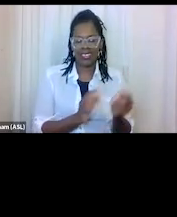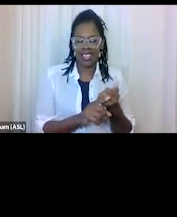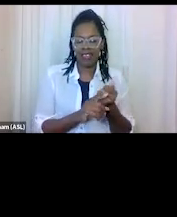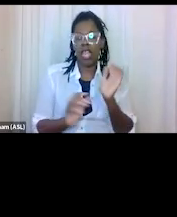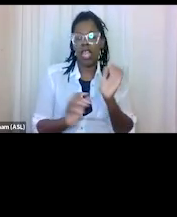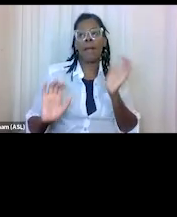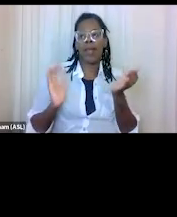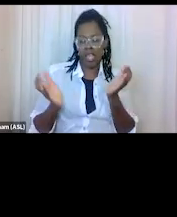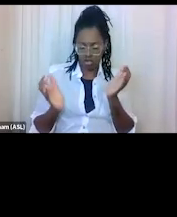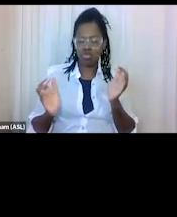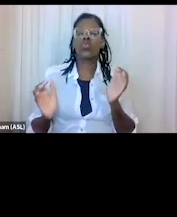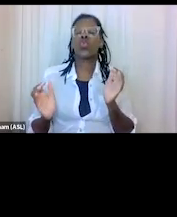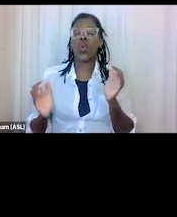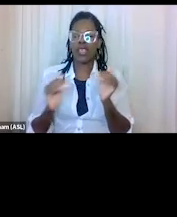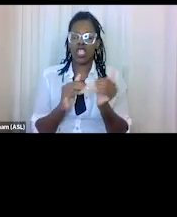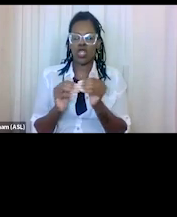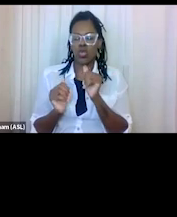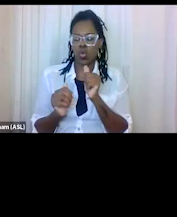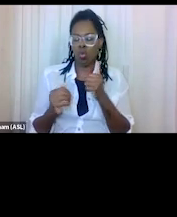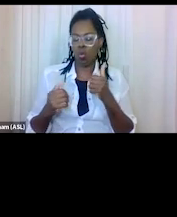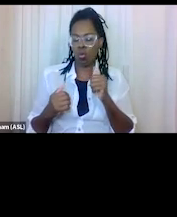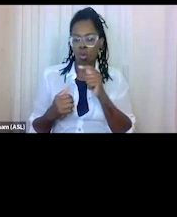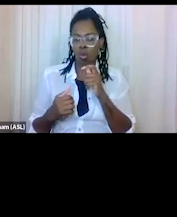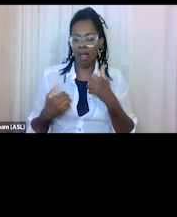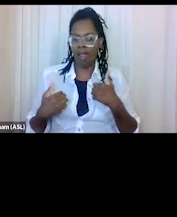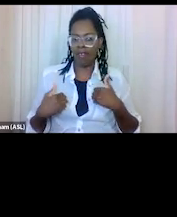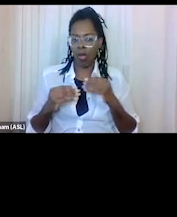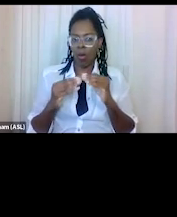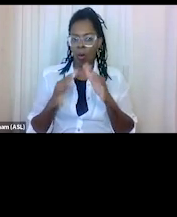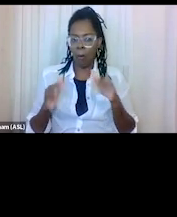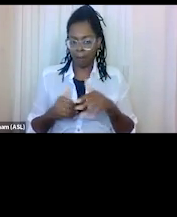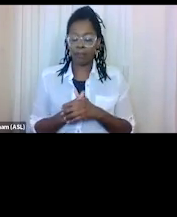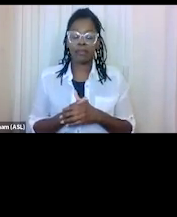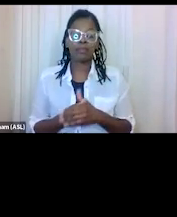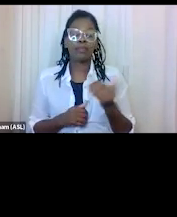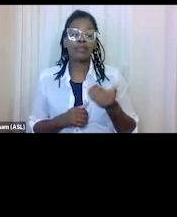profound problem in this population. And we can go ahead and advance to the next slide here.